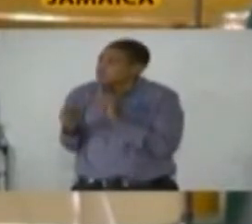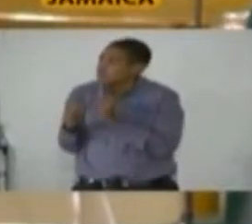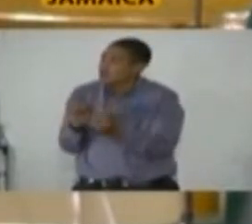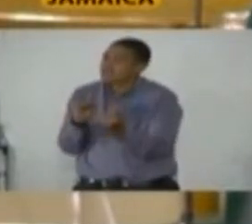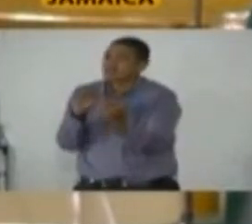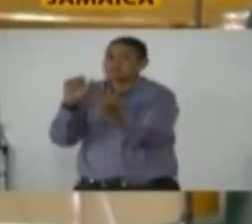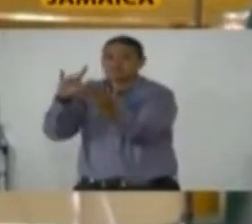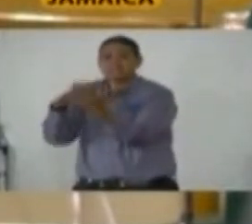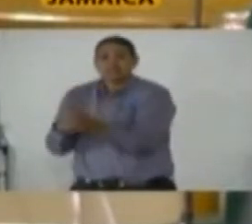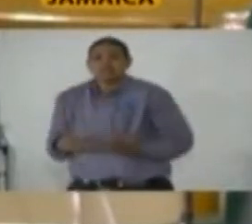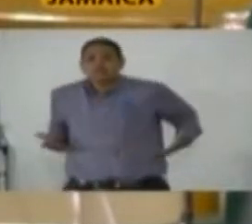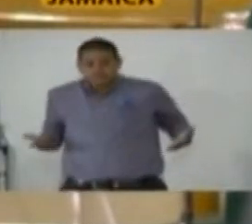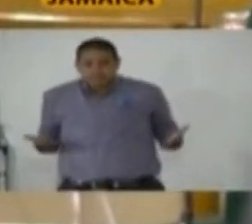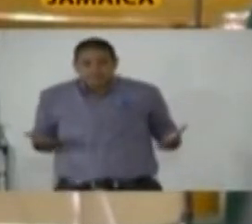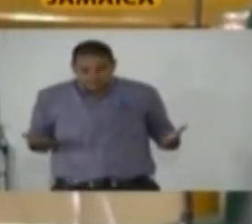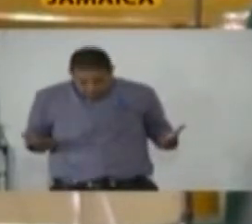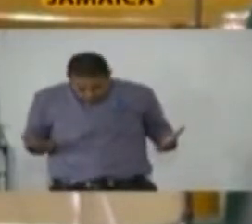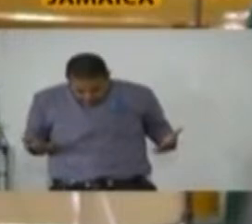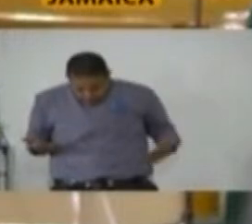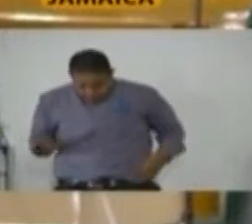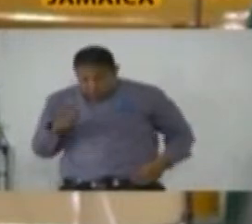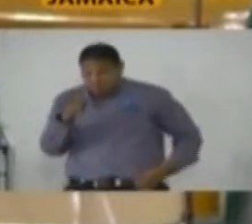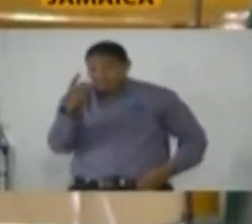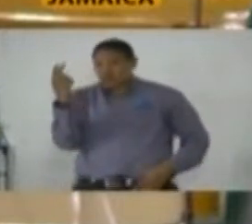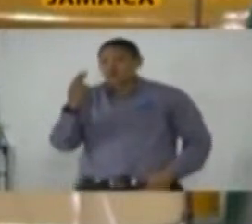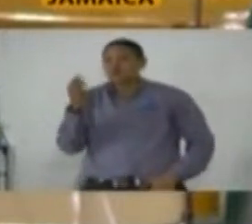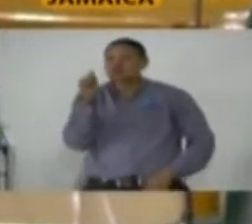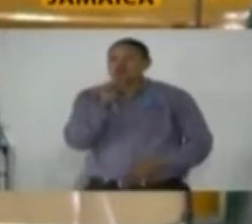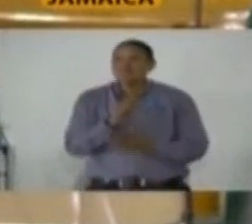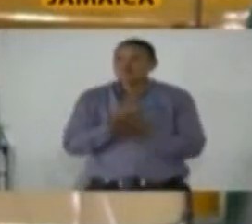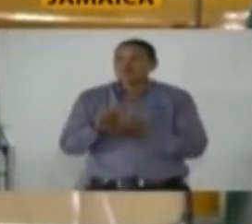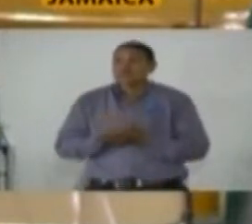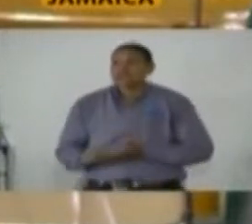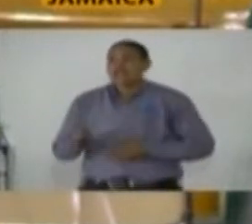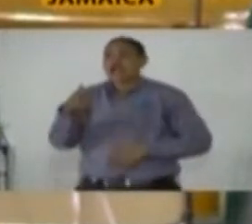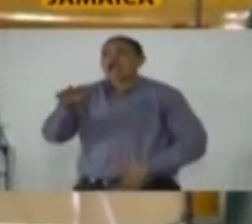face-to-face setting. Using a weekly average of